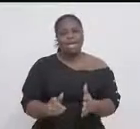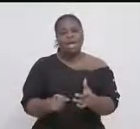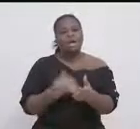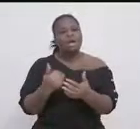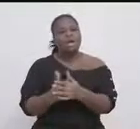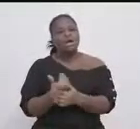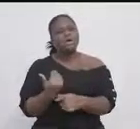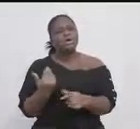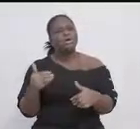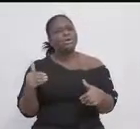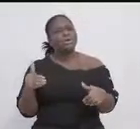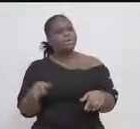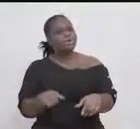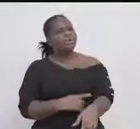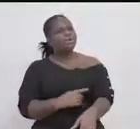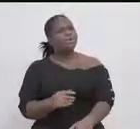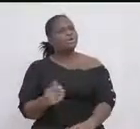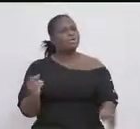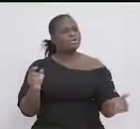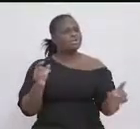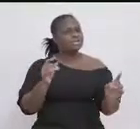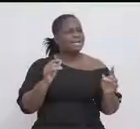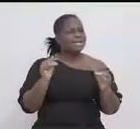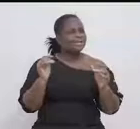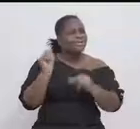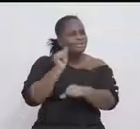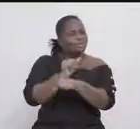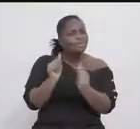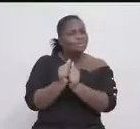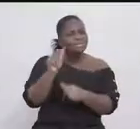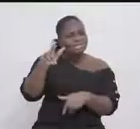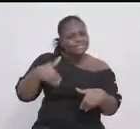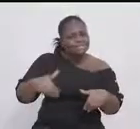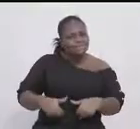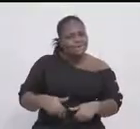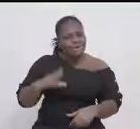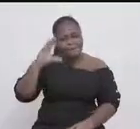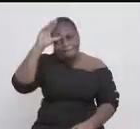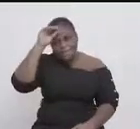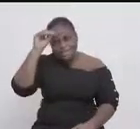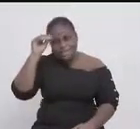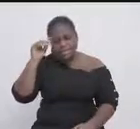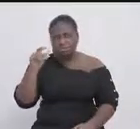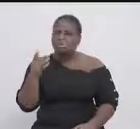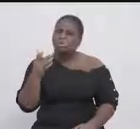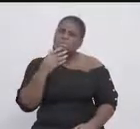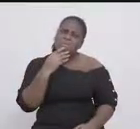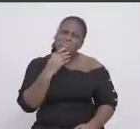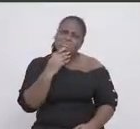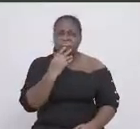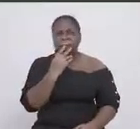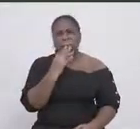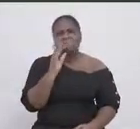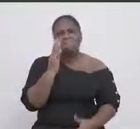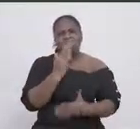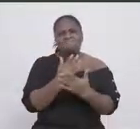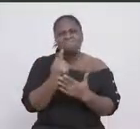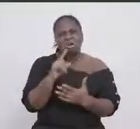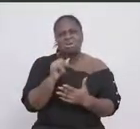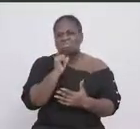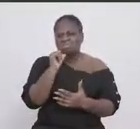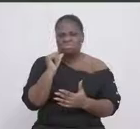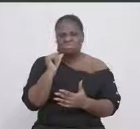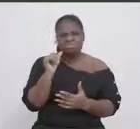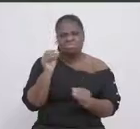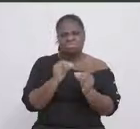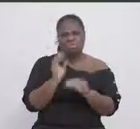work with this young man to get to where he's gotten to? Oh, I think he's been around for not more